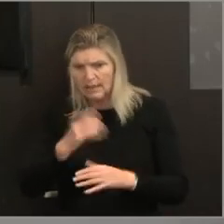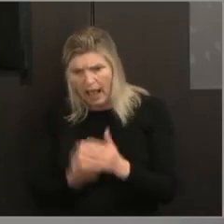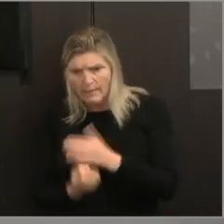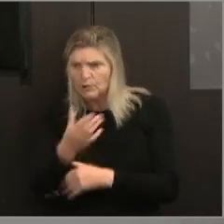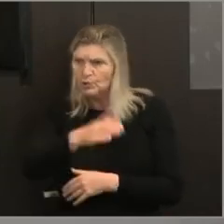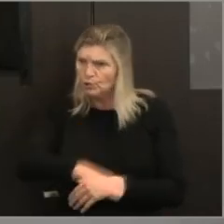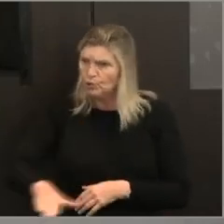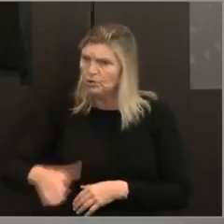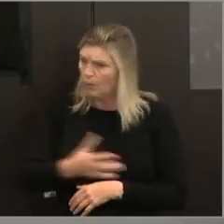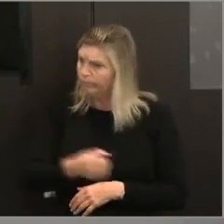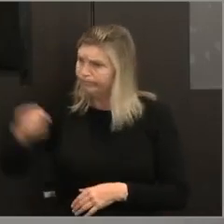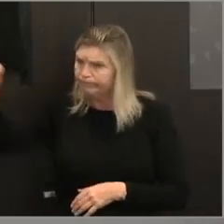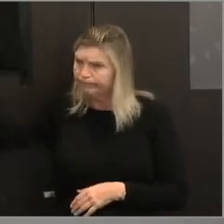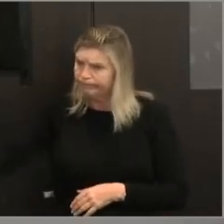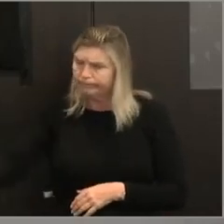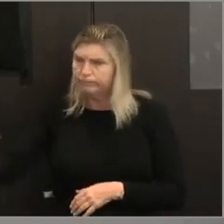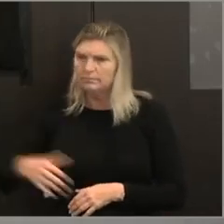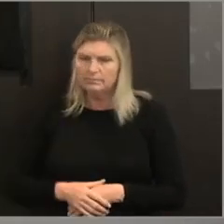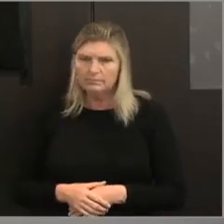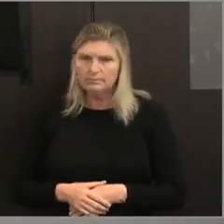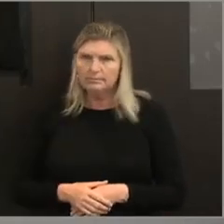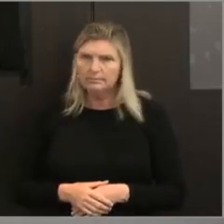to prevent such harm in the future.